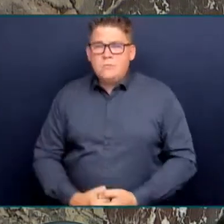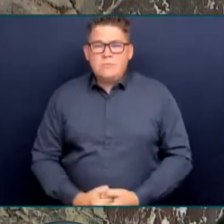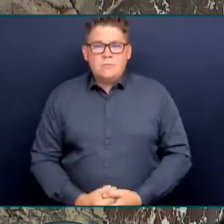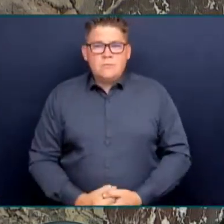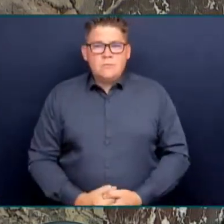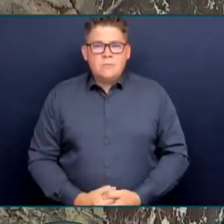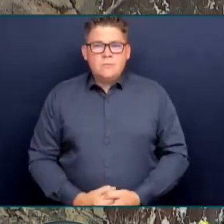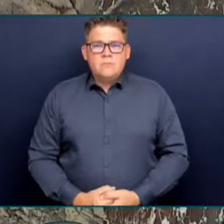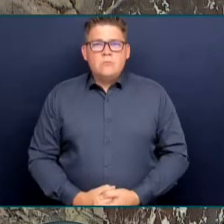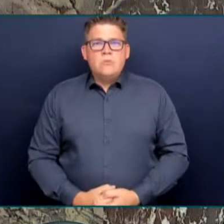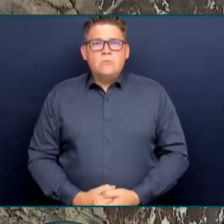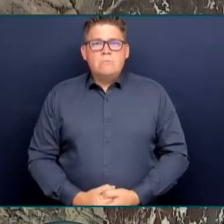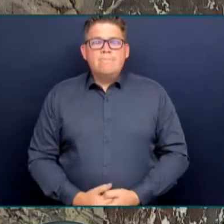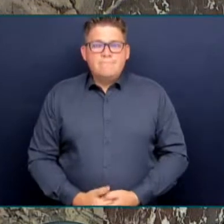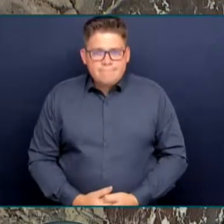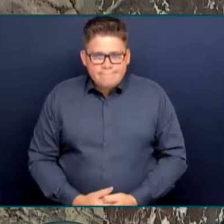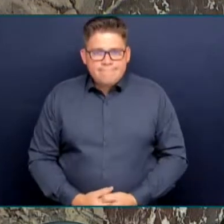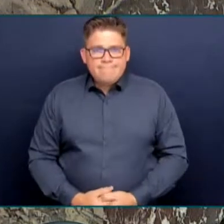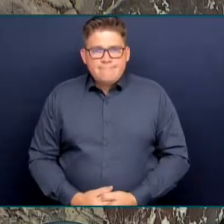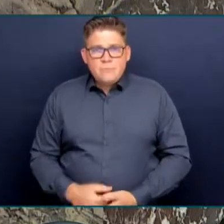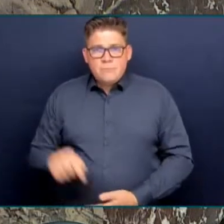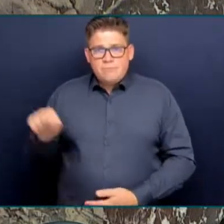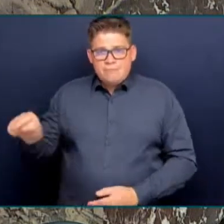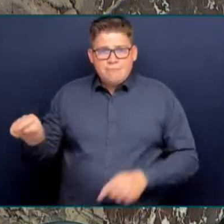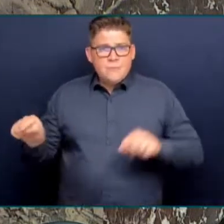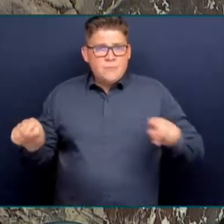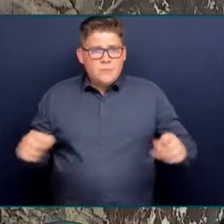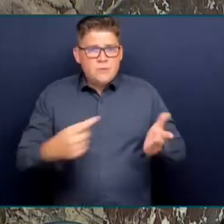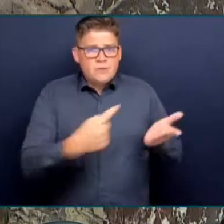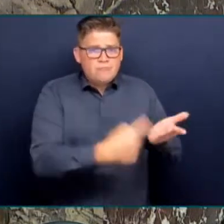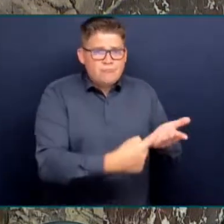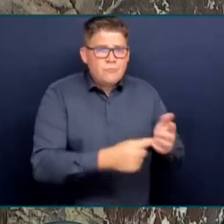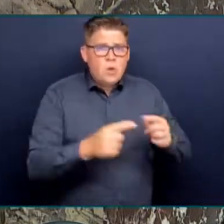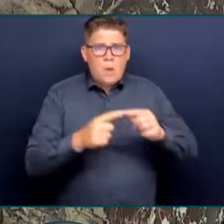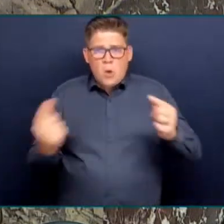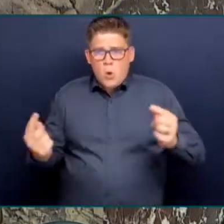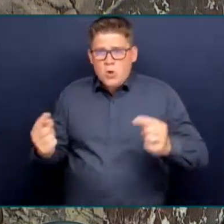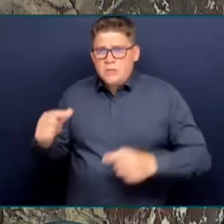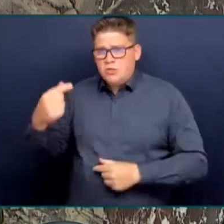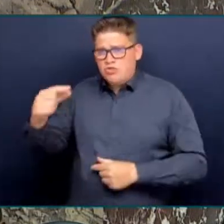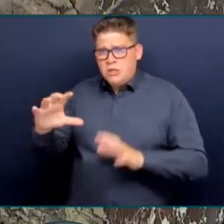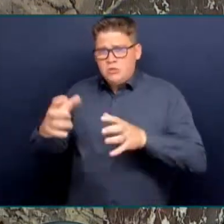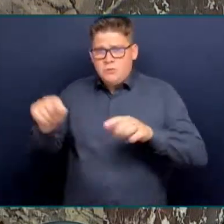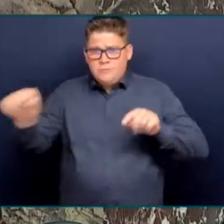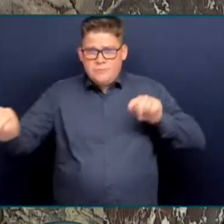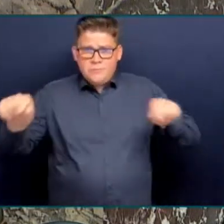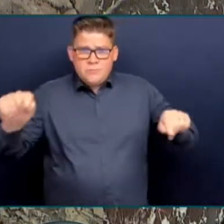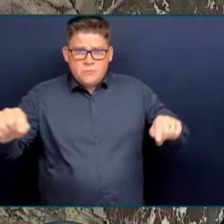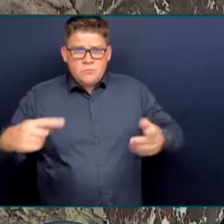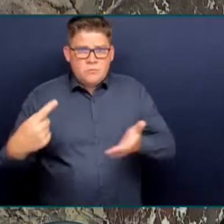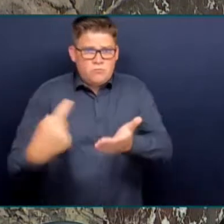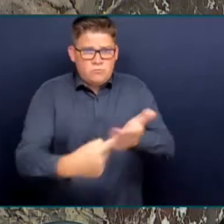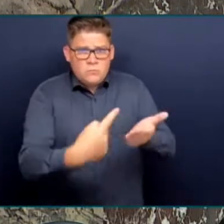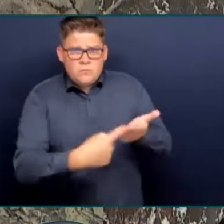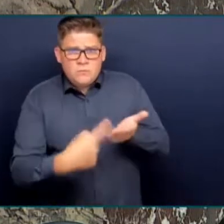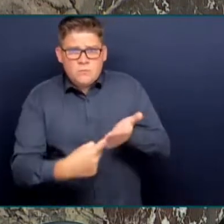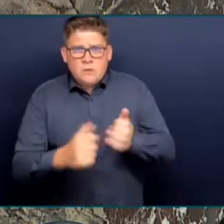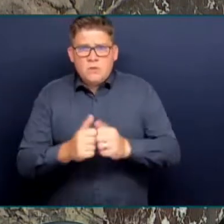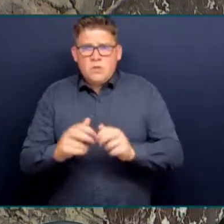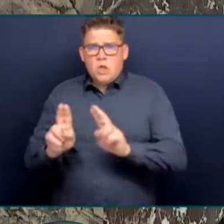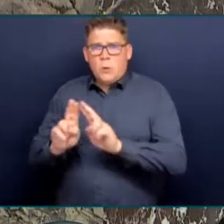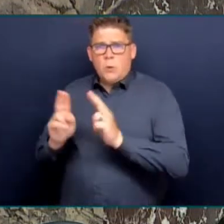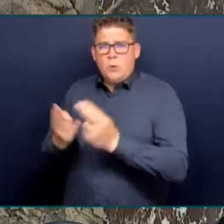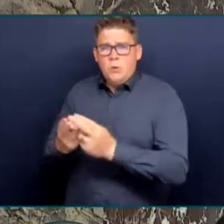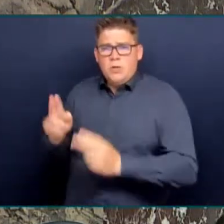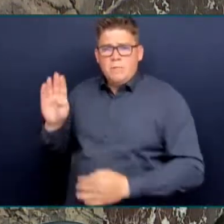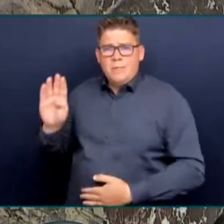of the Official Opposition, the Green Party Leader, and myself, spoke about to the Union of BC Municipalities last week, remains true today as true today